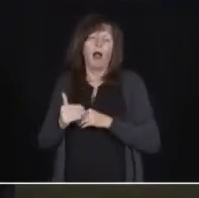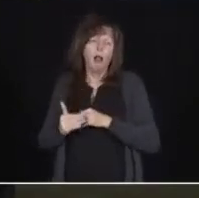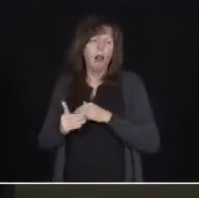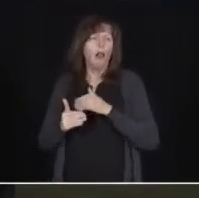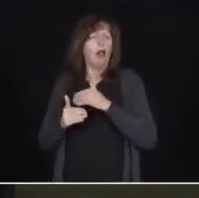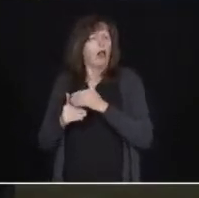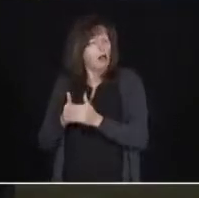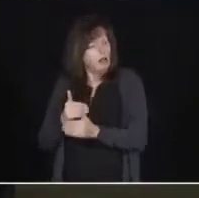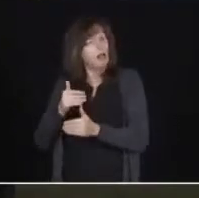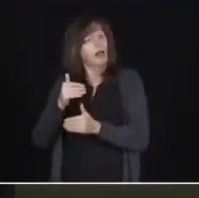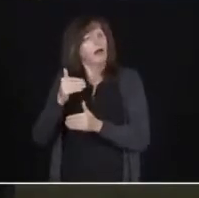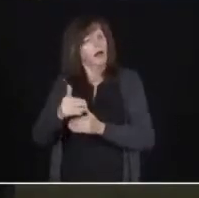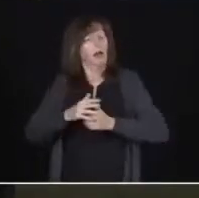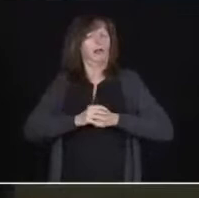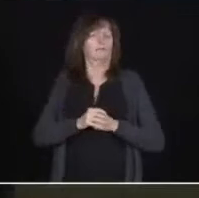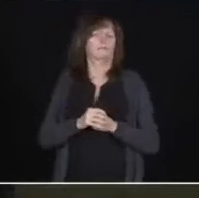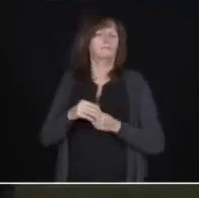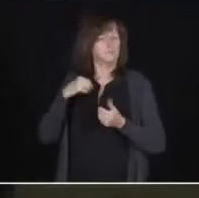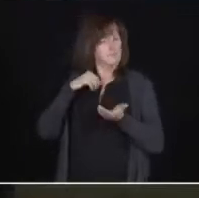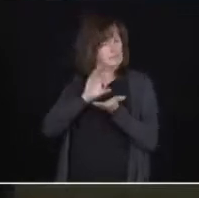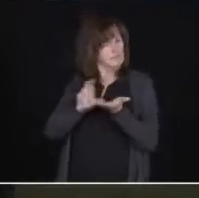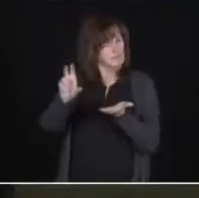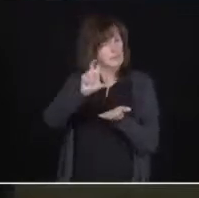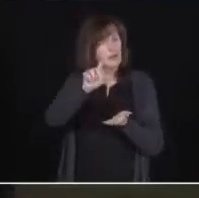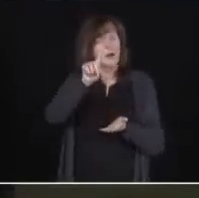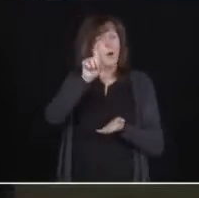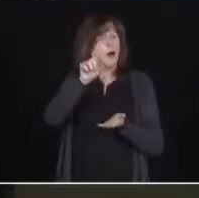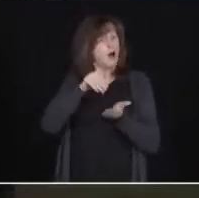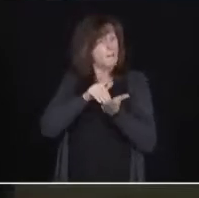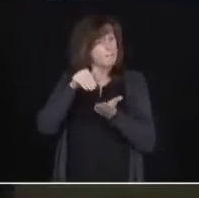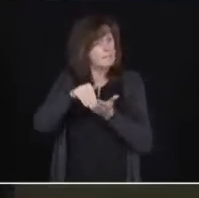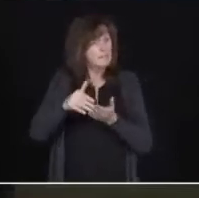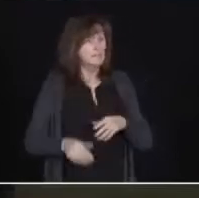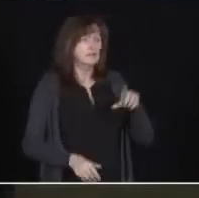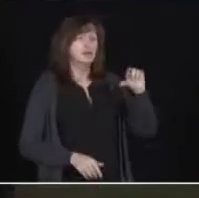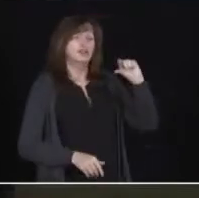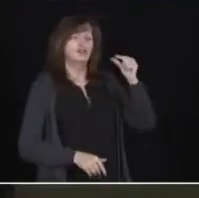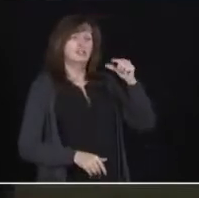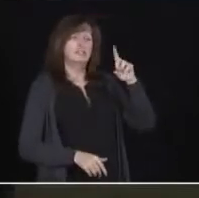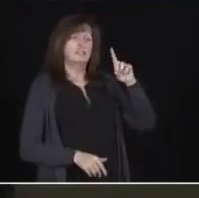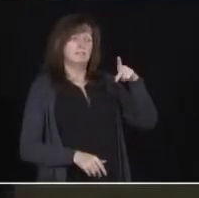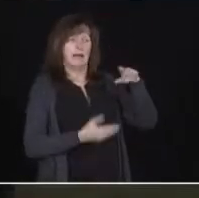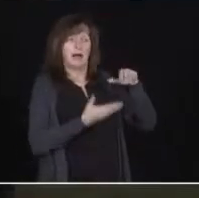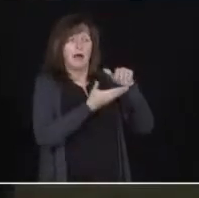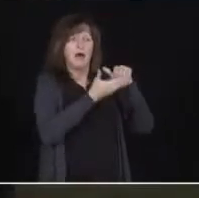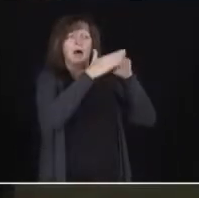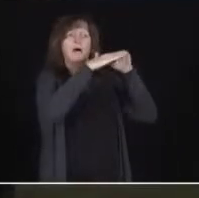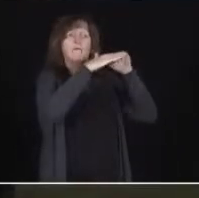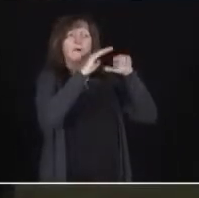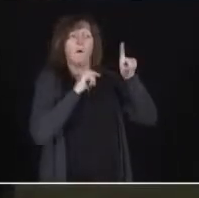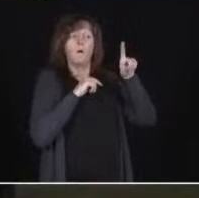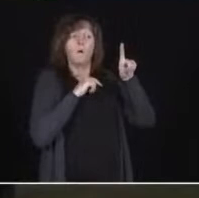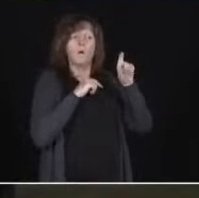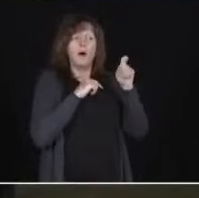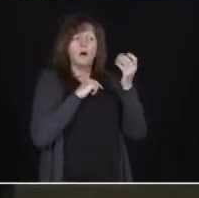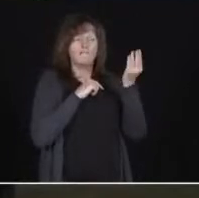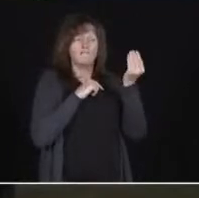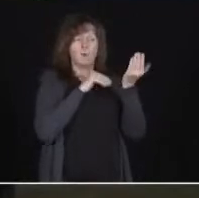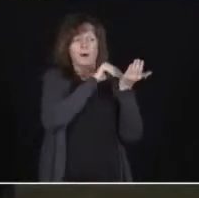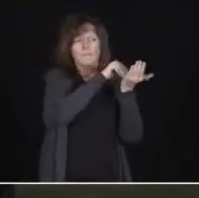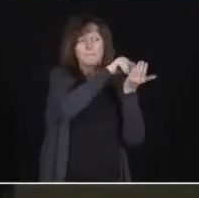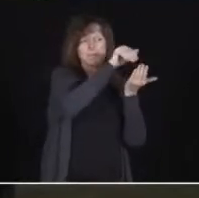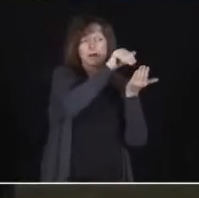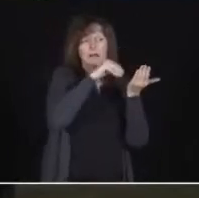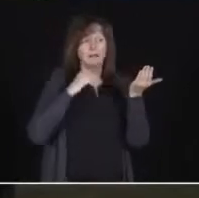invest in public infrastructure, real GDP is boosted by $114 million. Our 4 priority transit projects